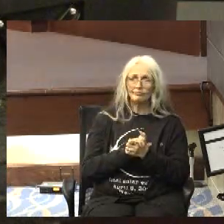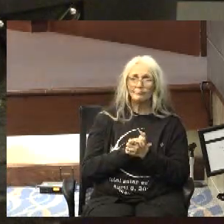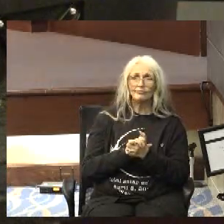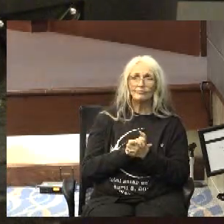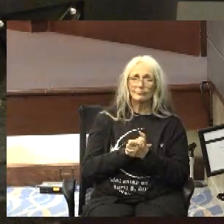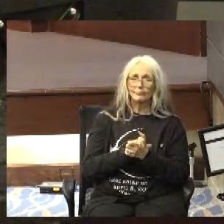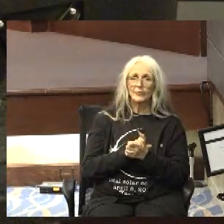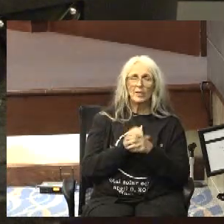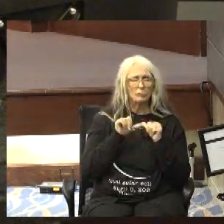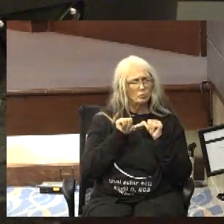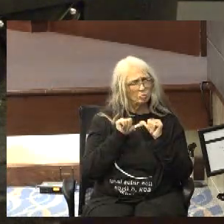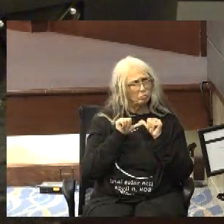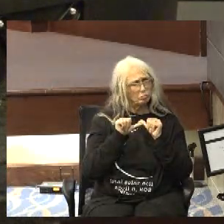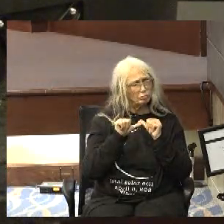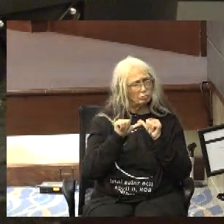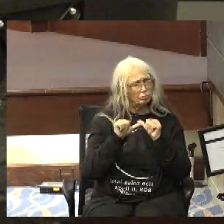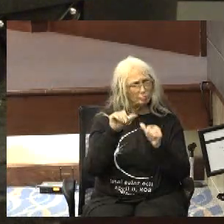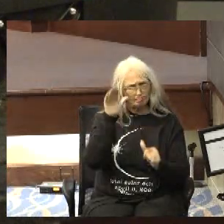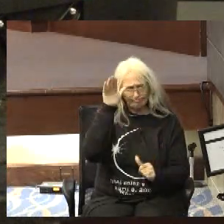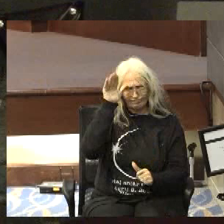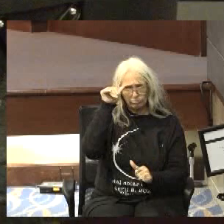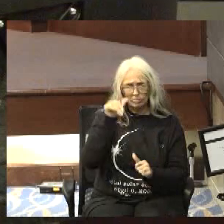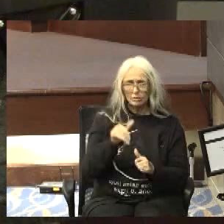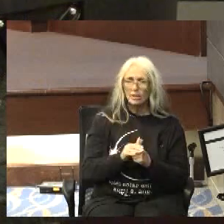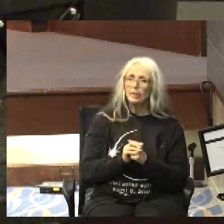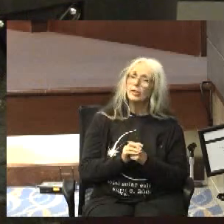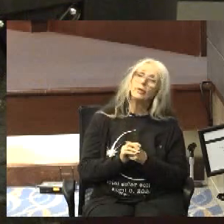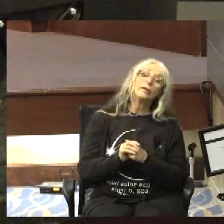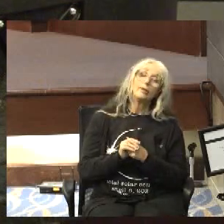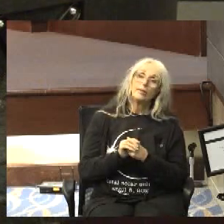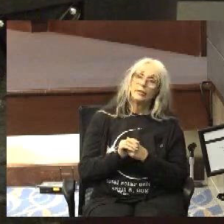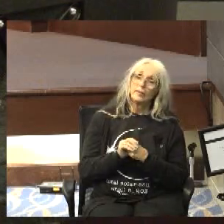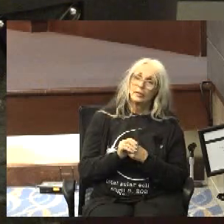for staying the course and making sure we got this